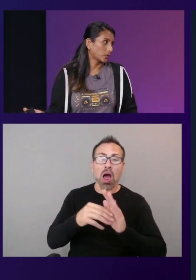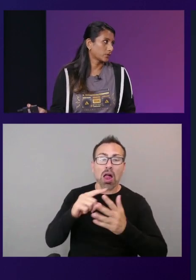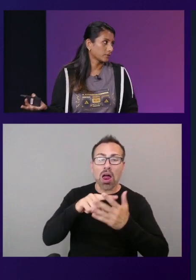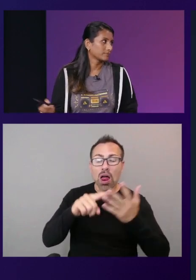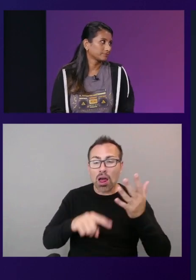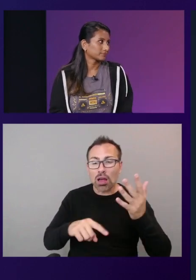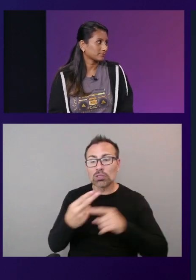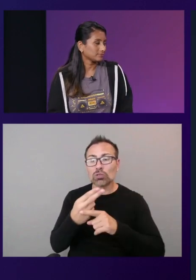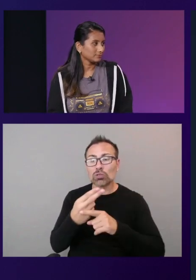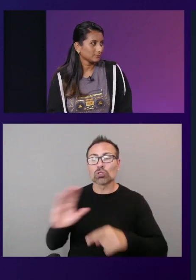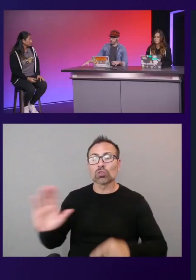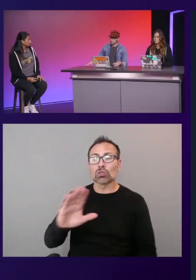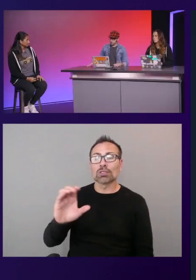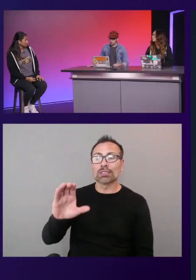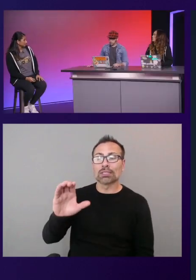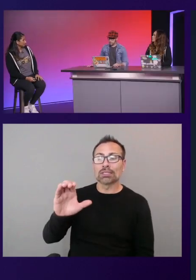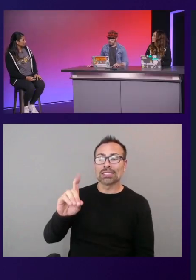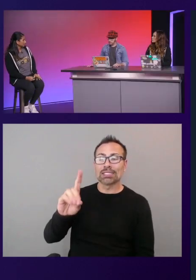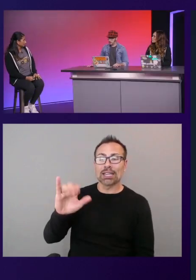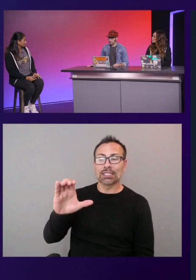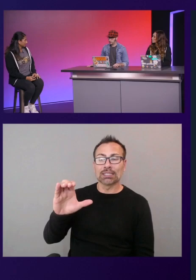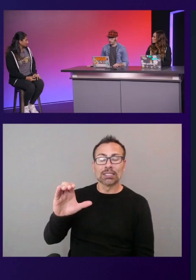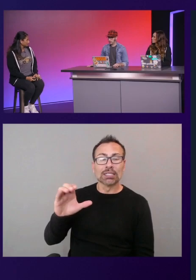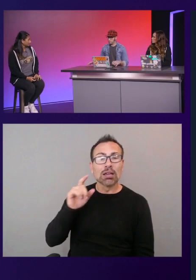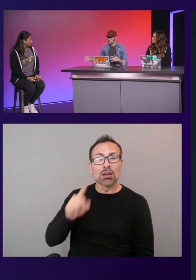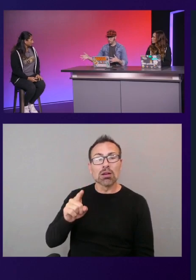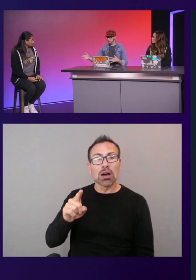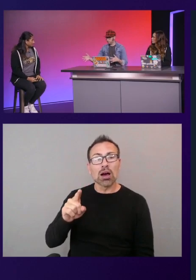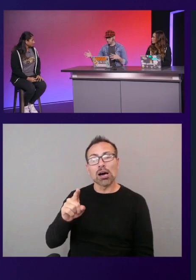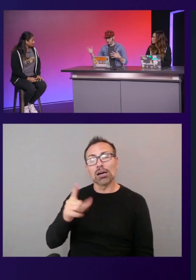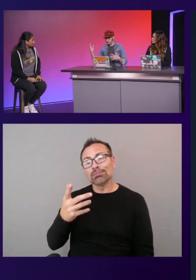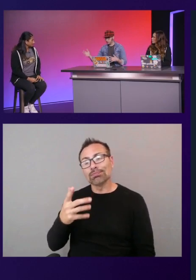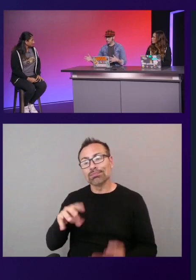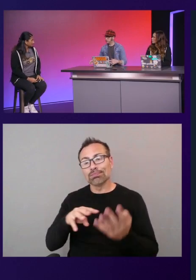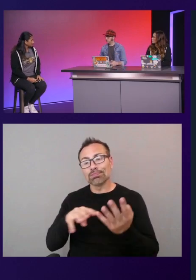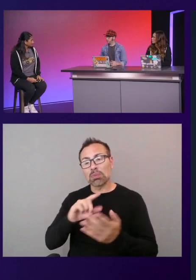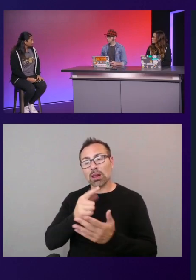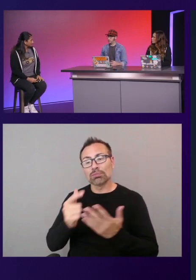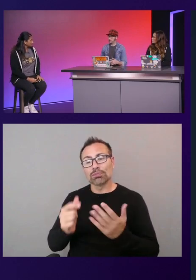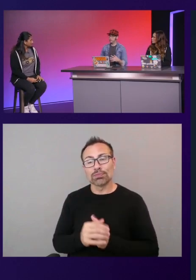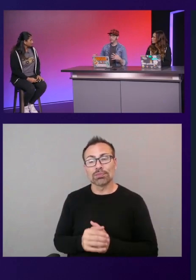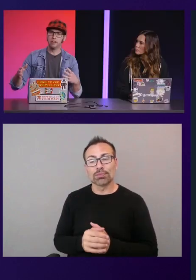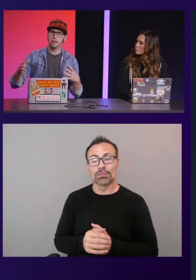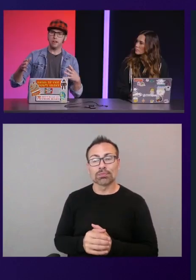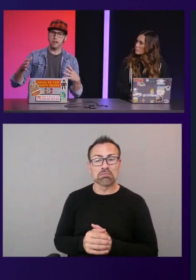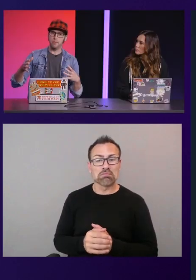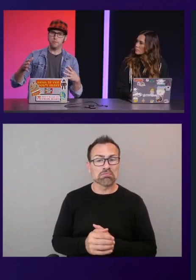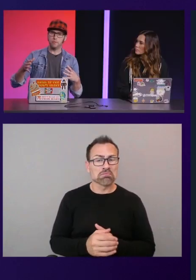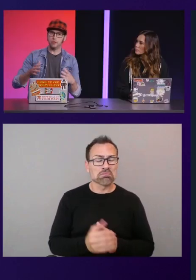pipeline with. Yeah, Harshita, I don't know if you agree with this or not. I'd be very interested to hear your opinion.